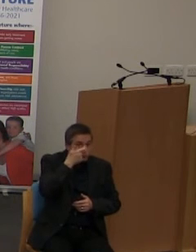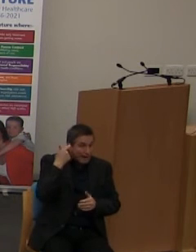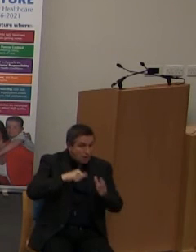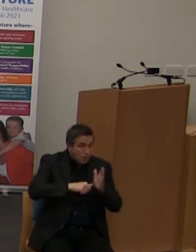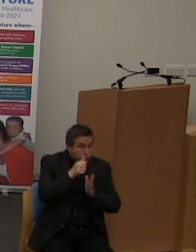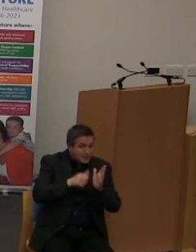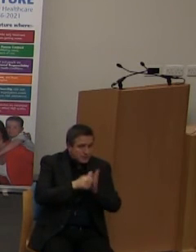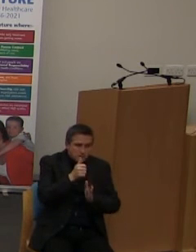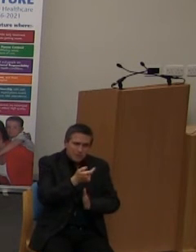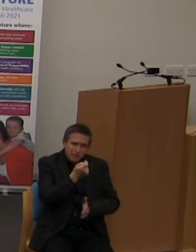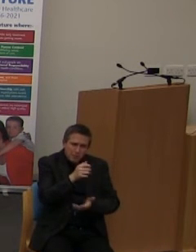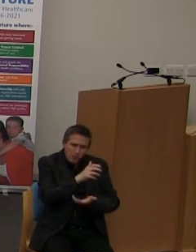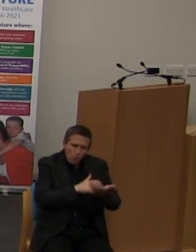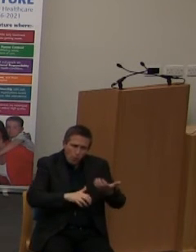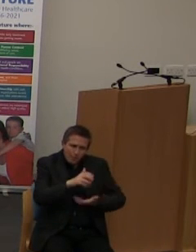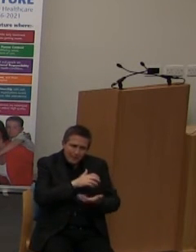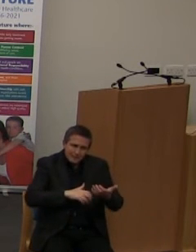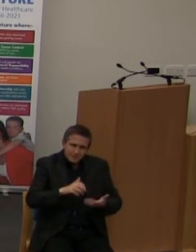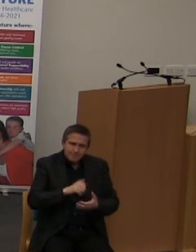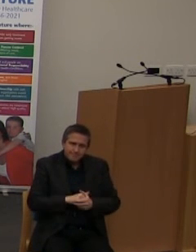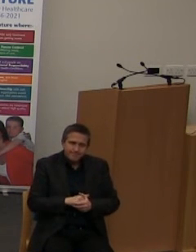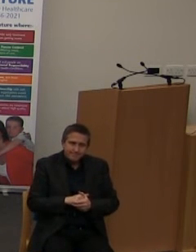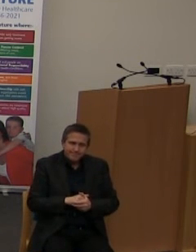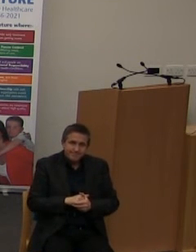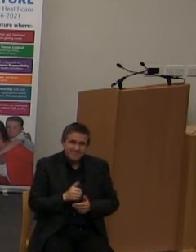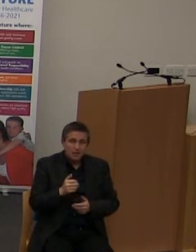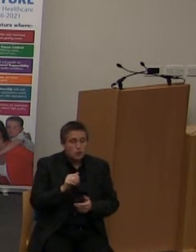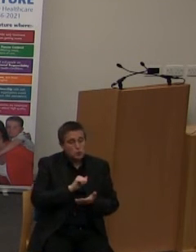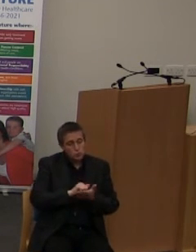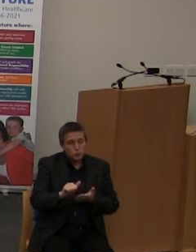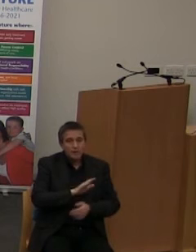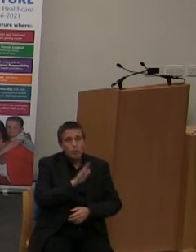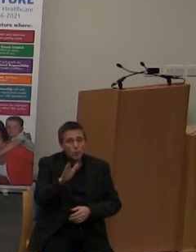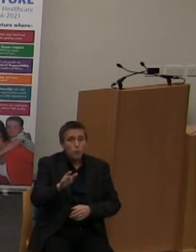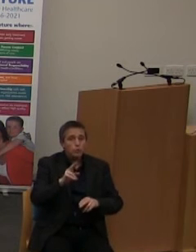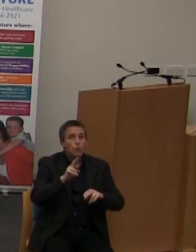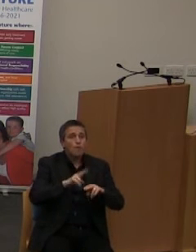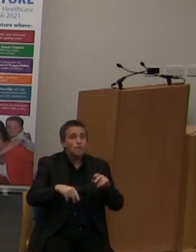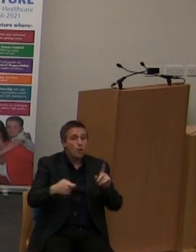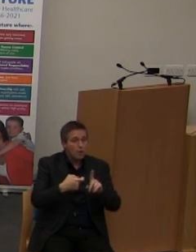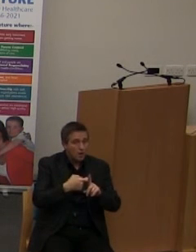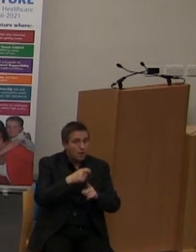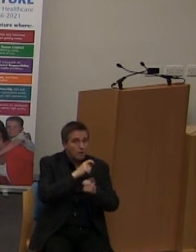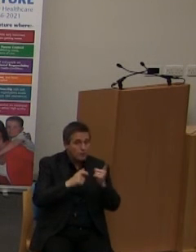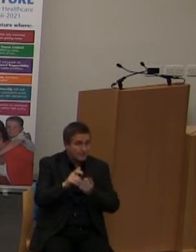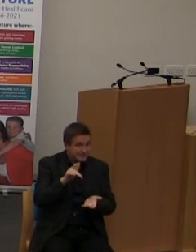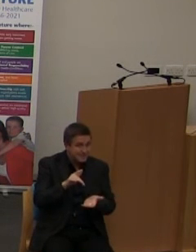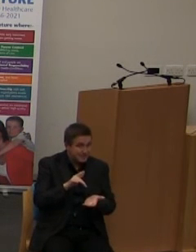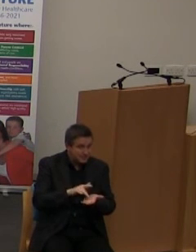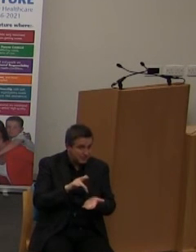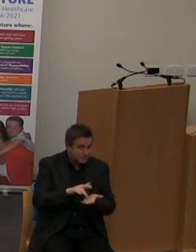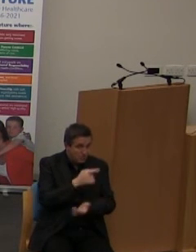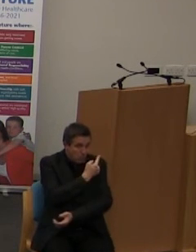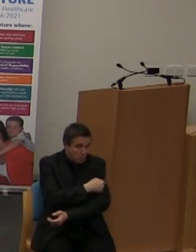one, and it is more complicated. As you say, we have a centralised service in Forth Valley for cataracts at Falkirk Community